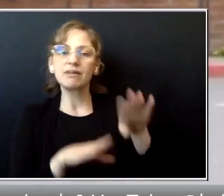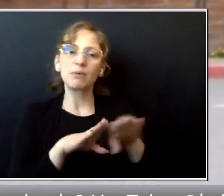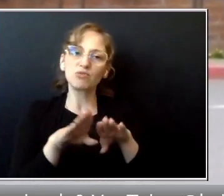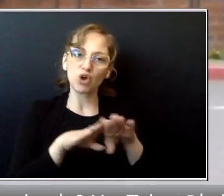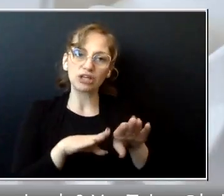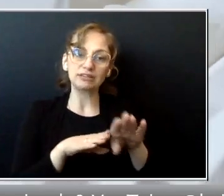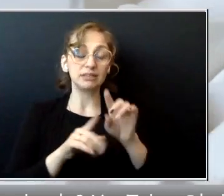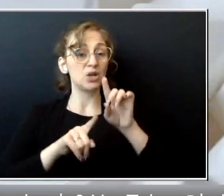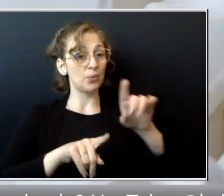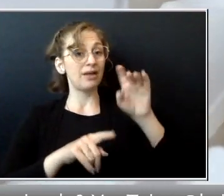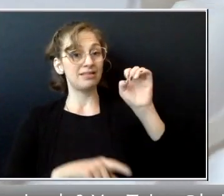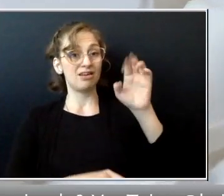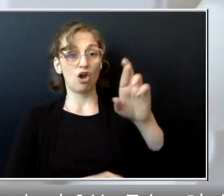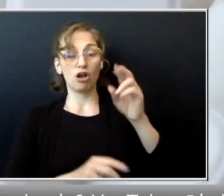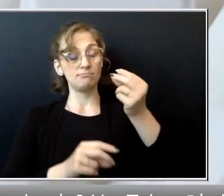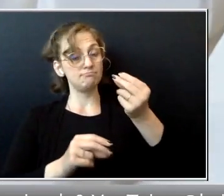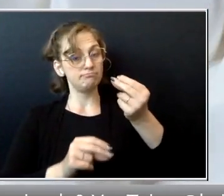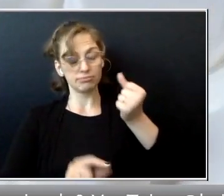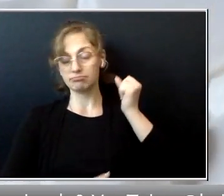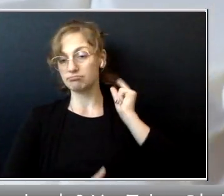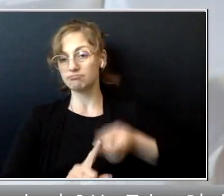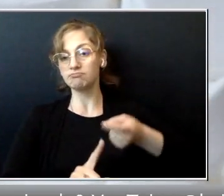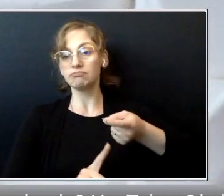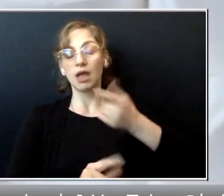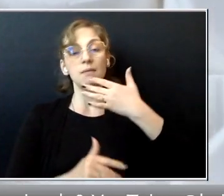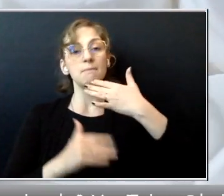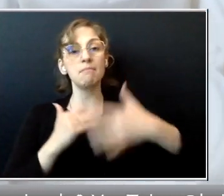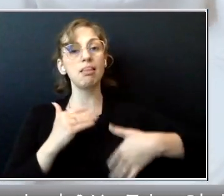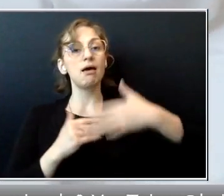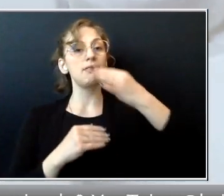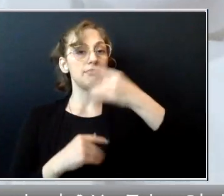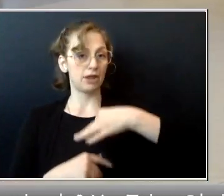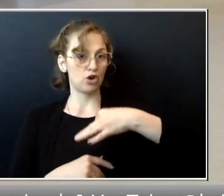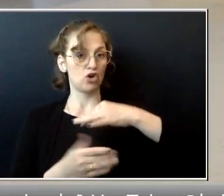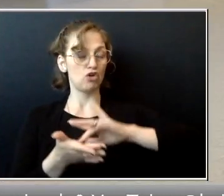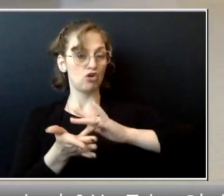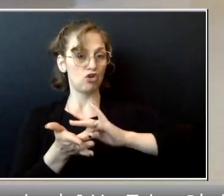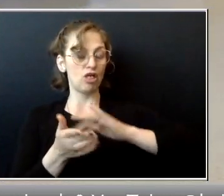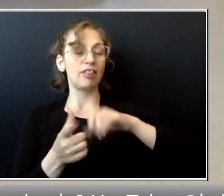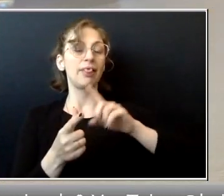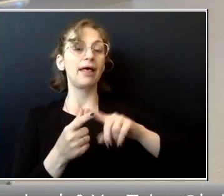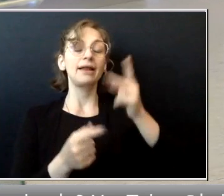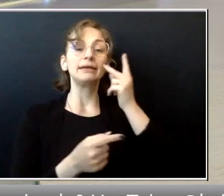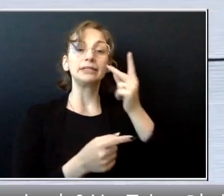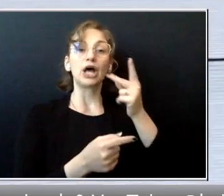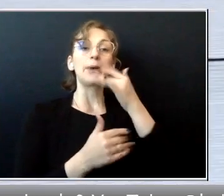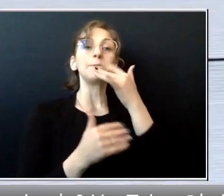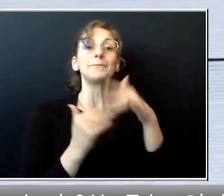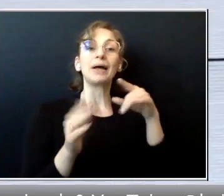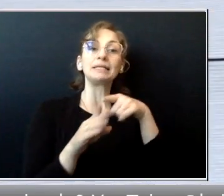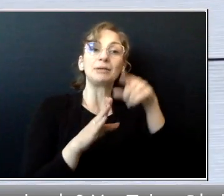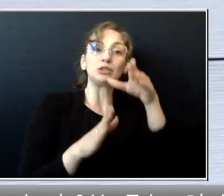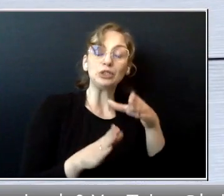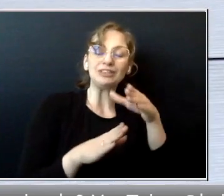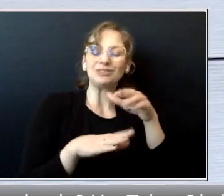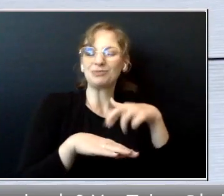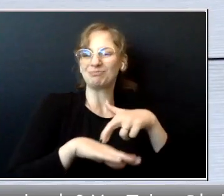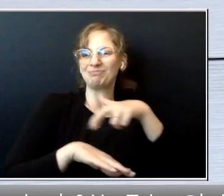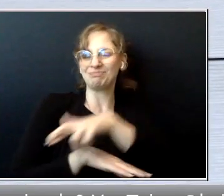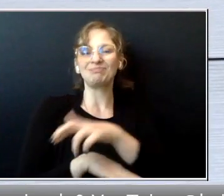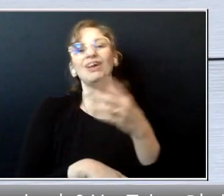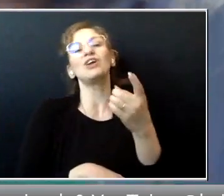immediately placed on a blood thinner. He then saw a hematologist who referred him to Dr. Adam Alley, a vascular